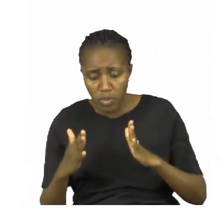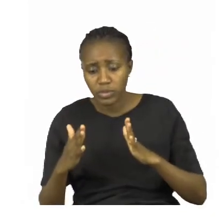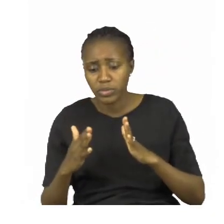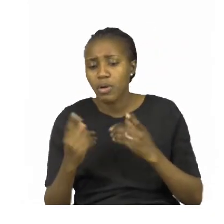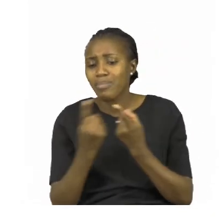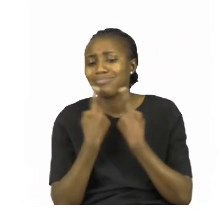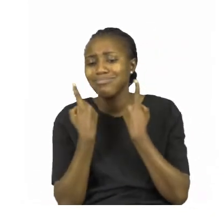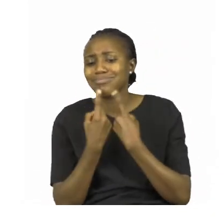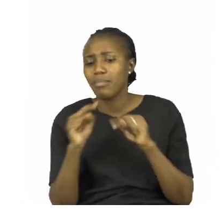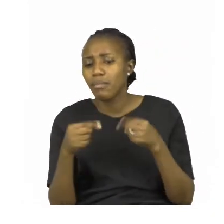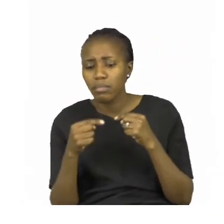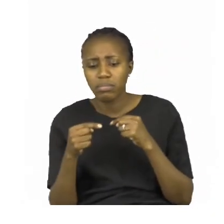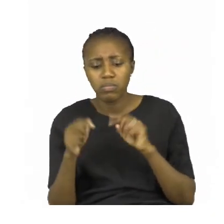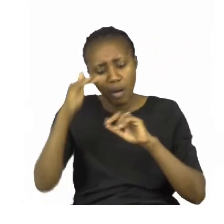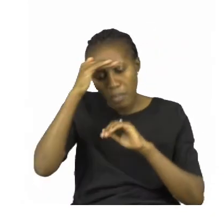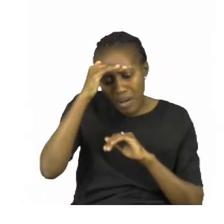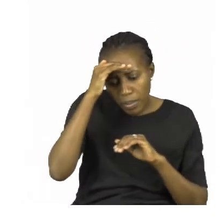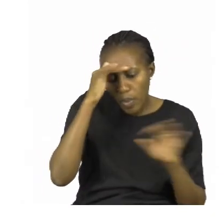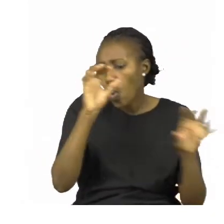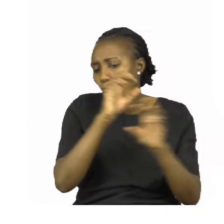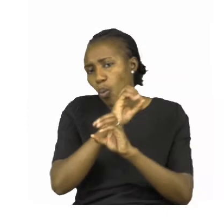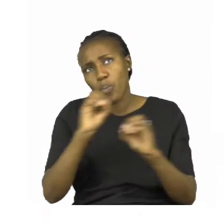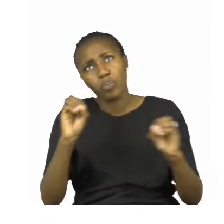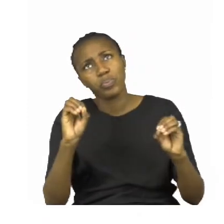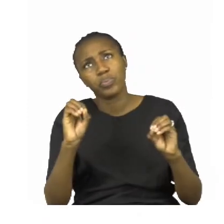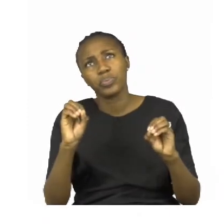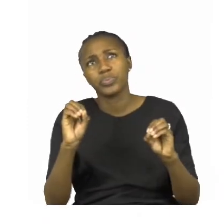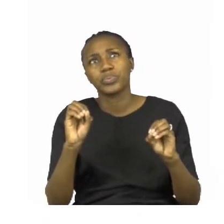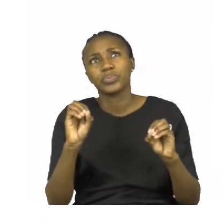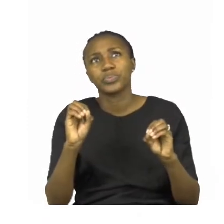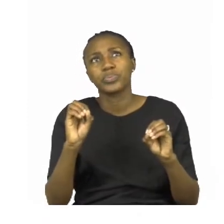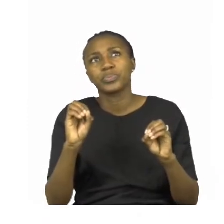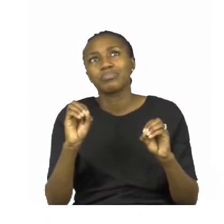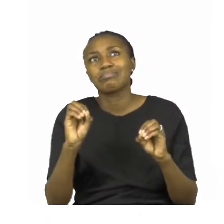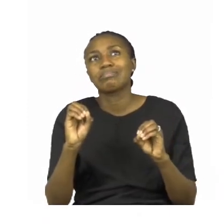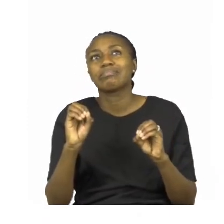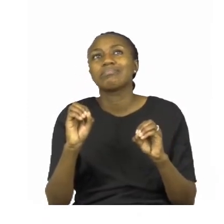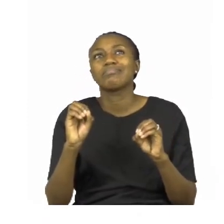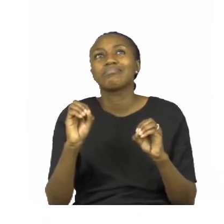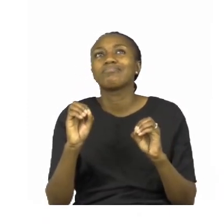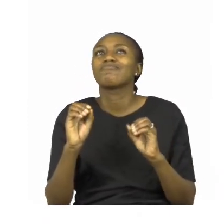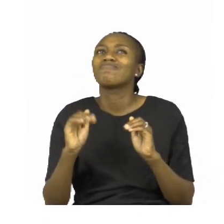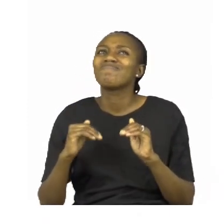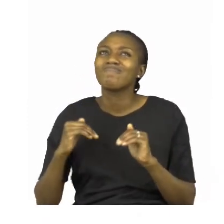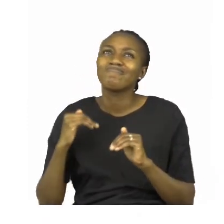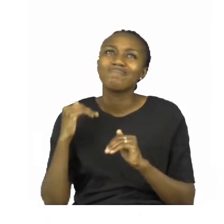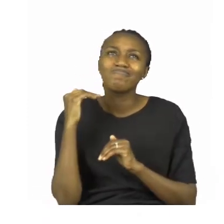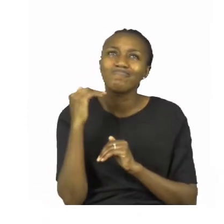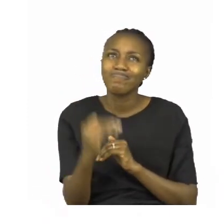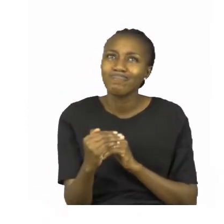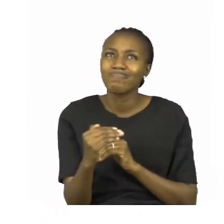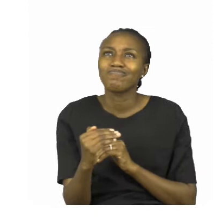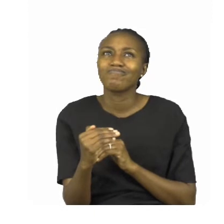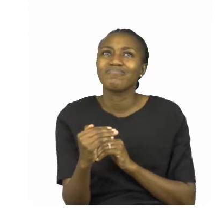Next, I looked for it in the toy box. It was